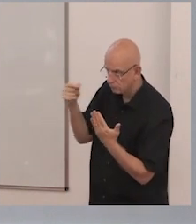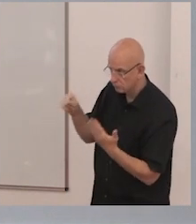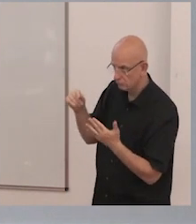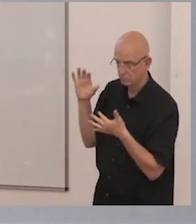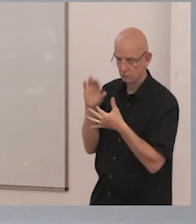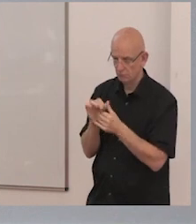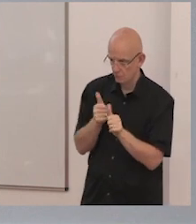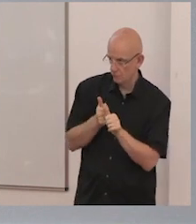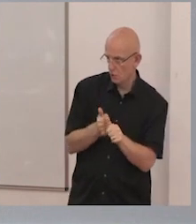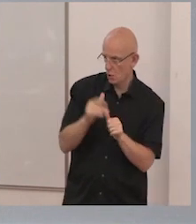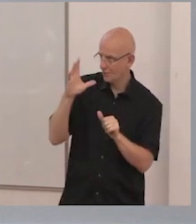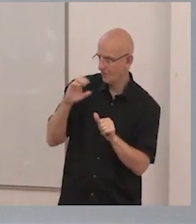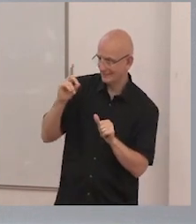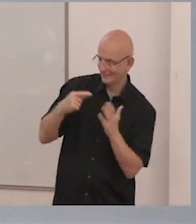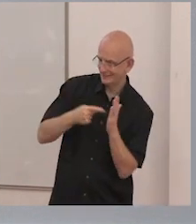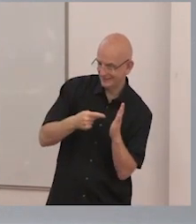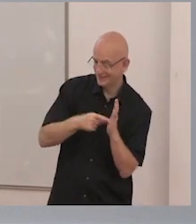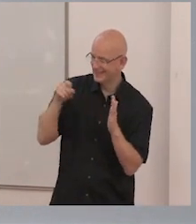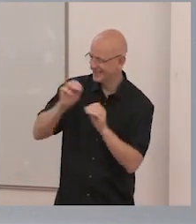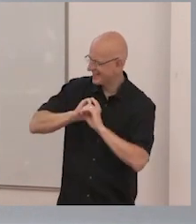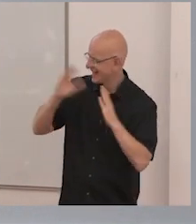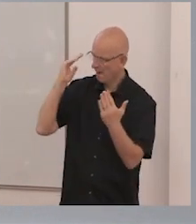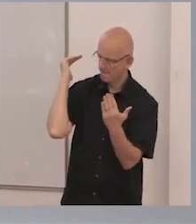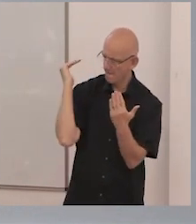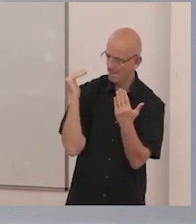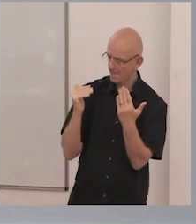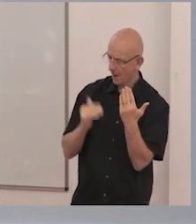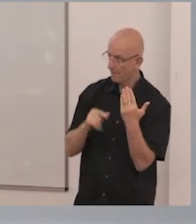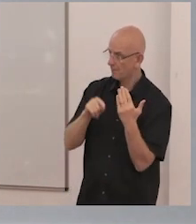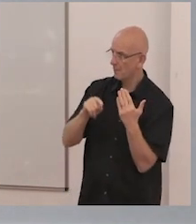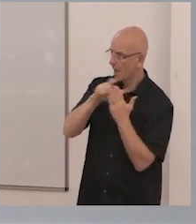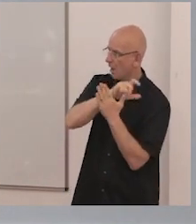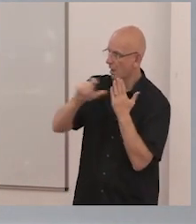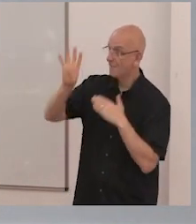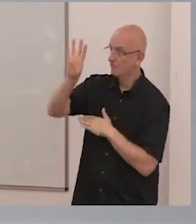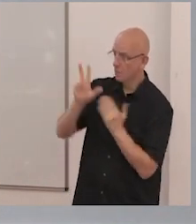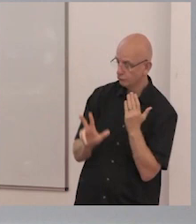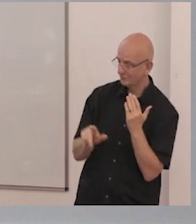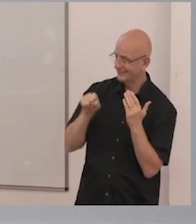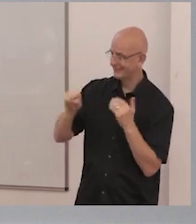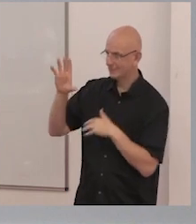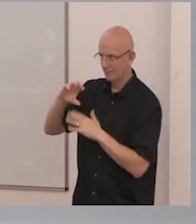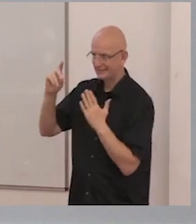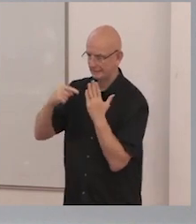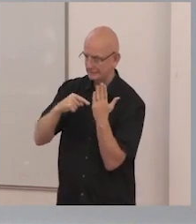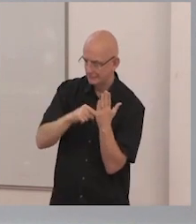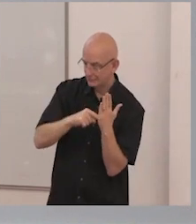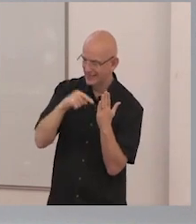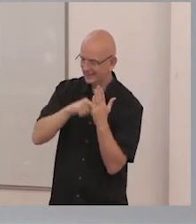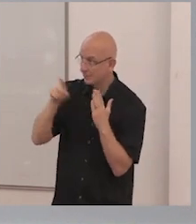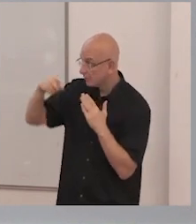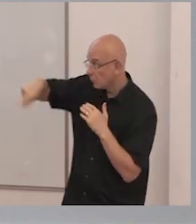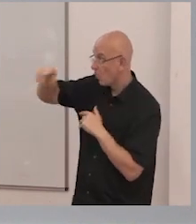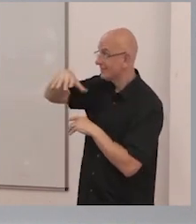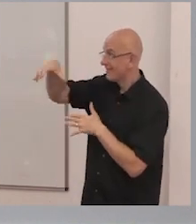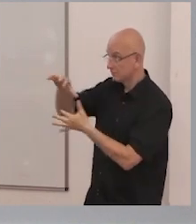their representative organisations. Now, there's been an issue there in terms of the relatively few